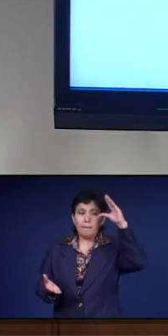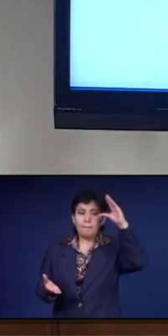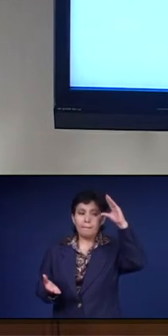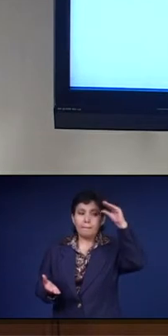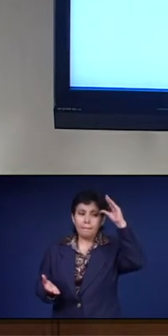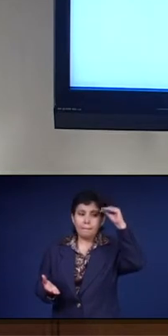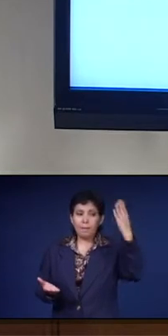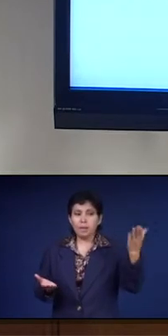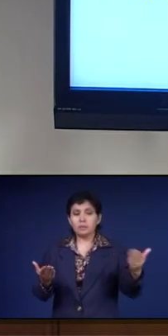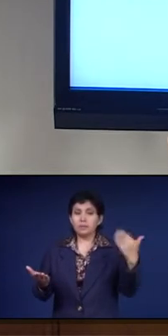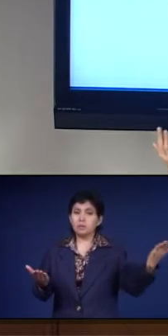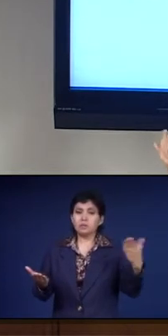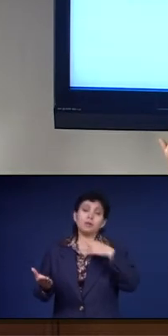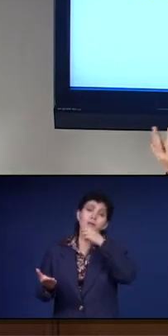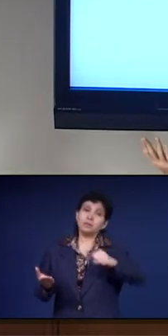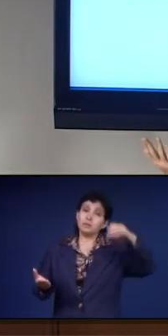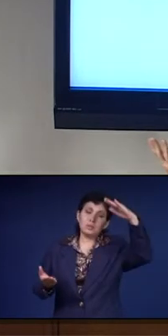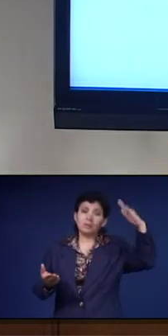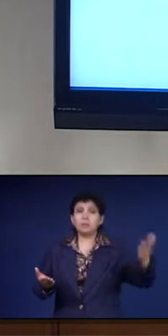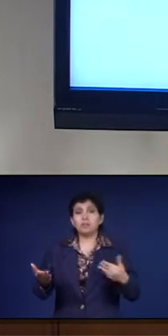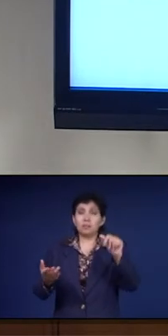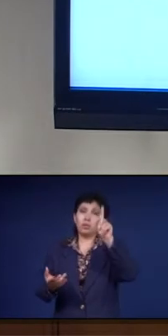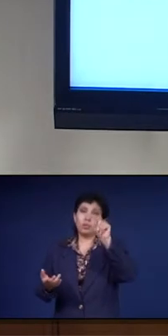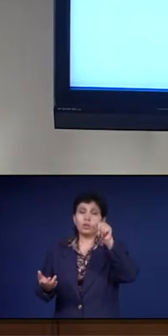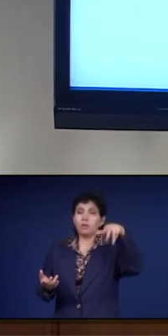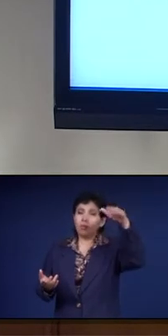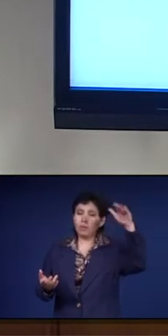be having a certain age. He must be 30 plus, 40 plus.